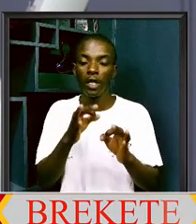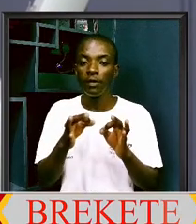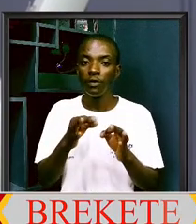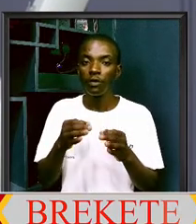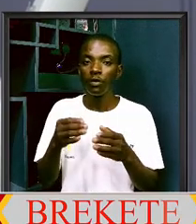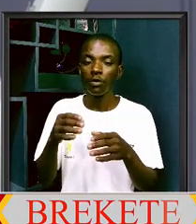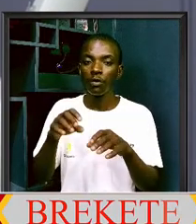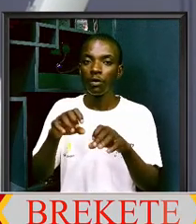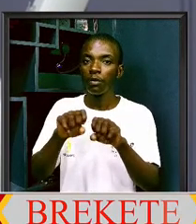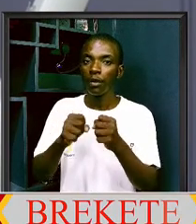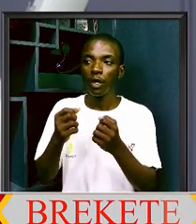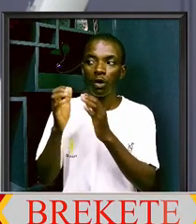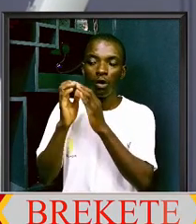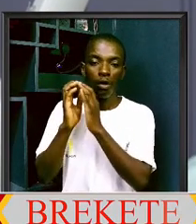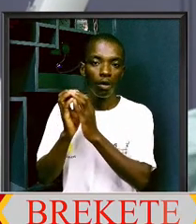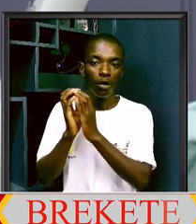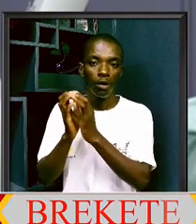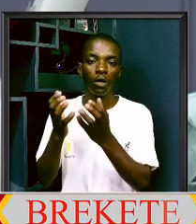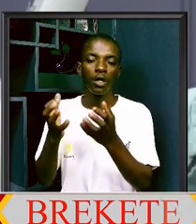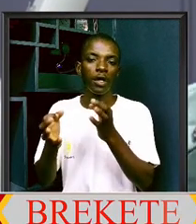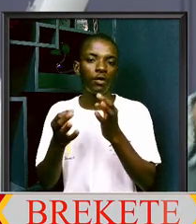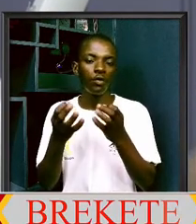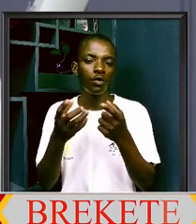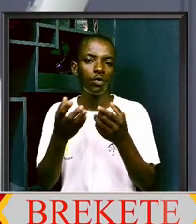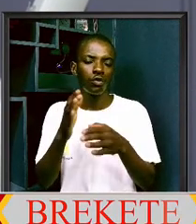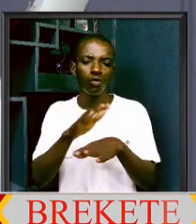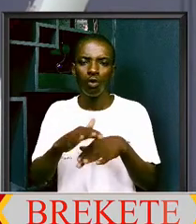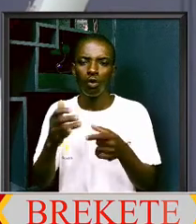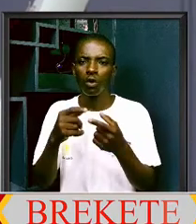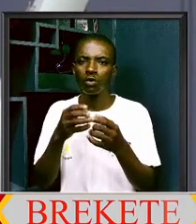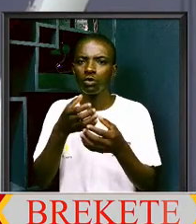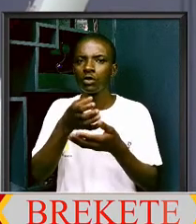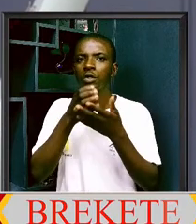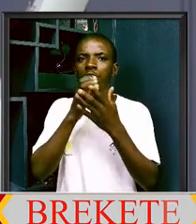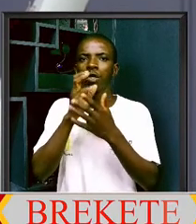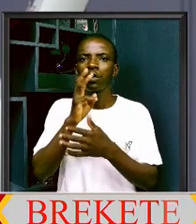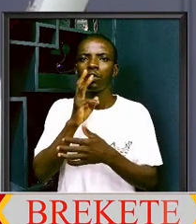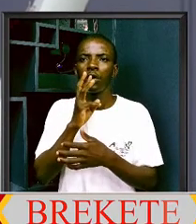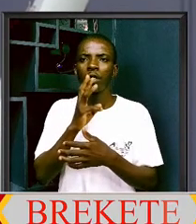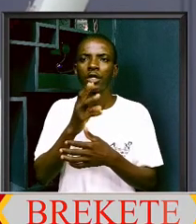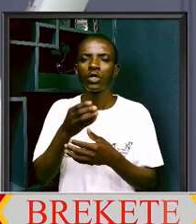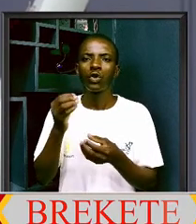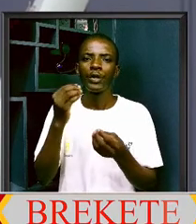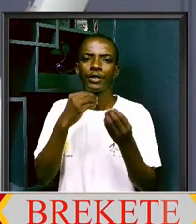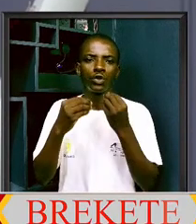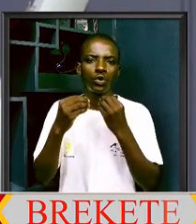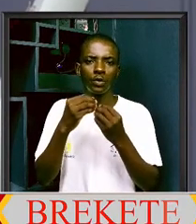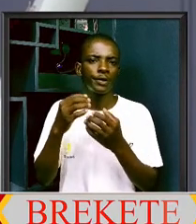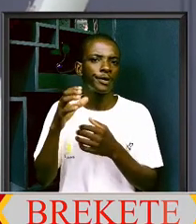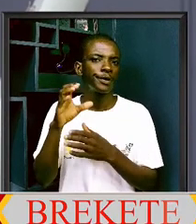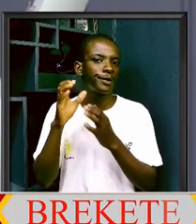you break coconut if you if you know want drink the water you go chop the